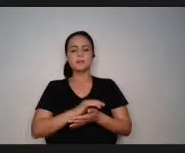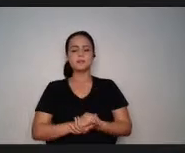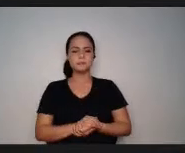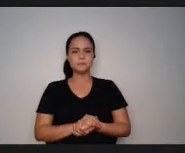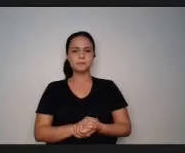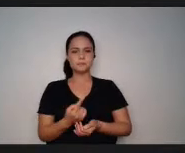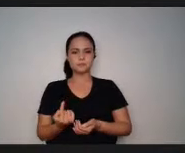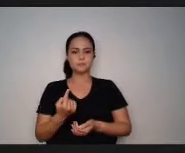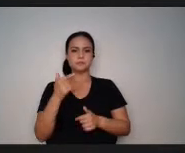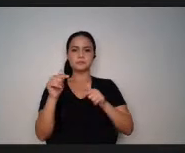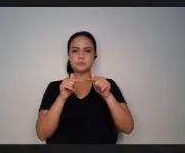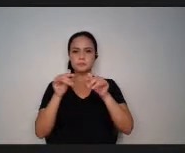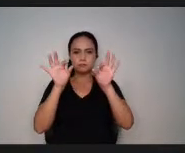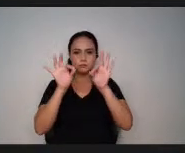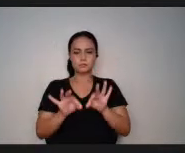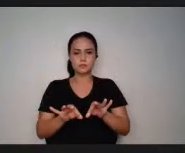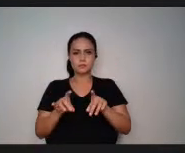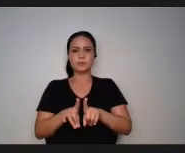can't say